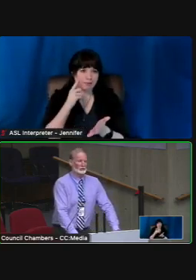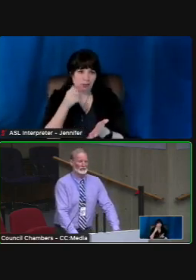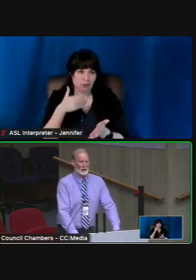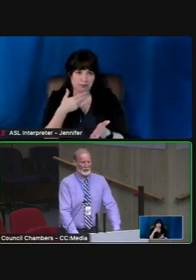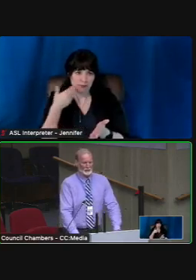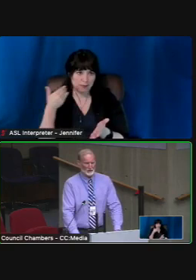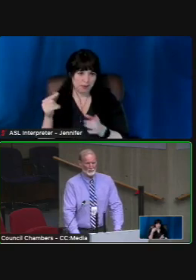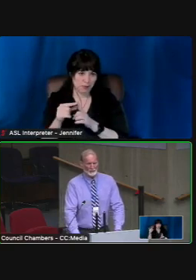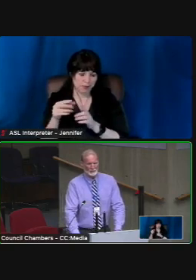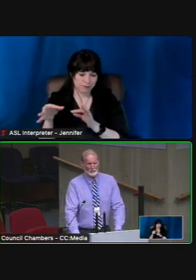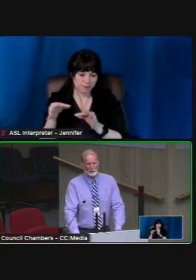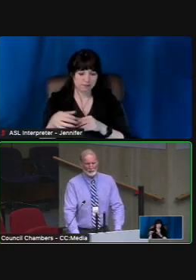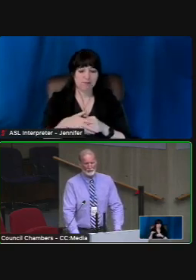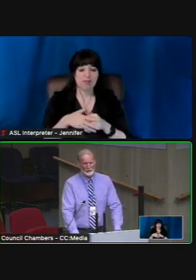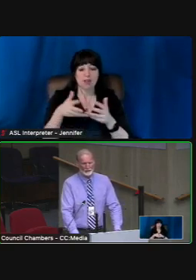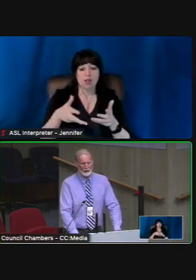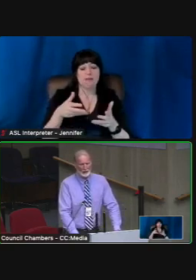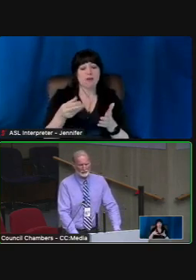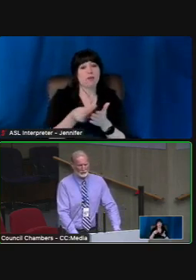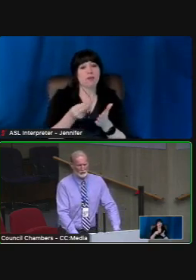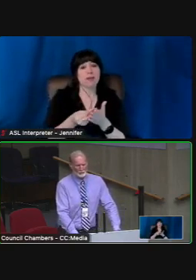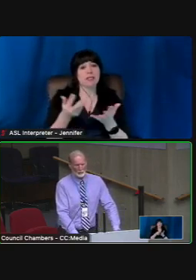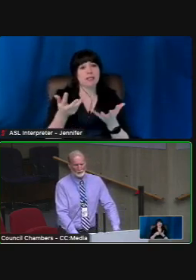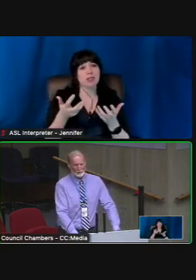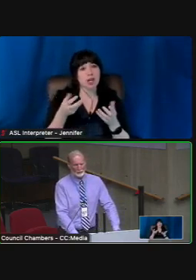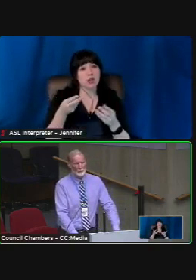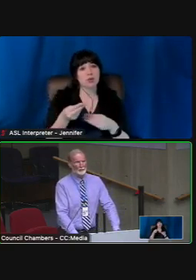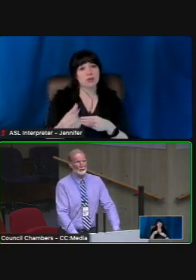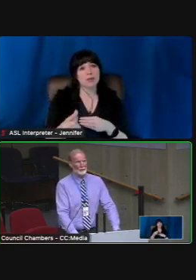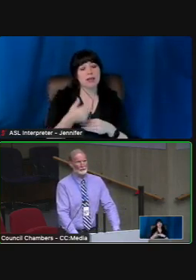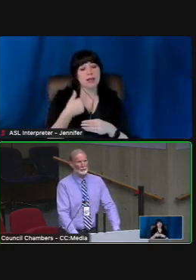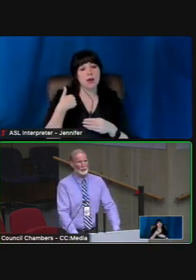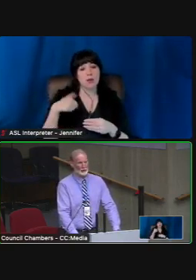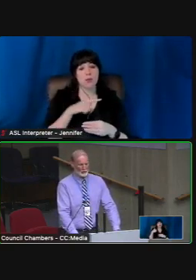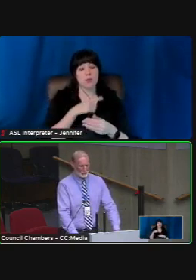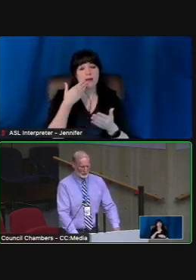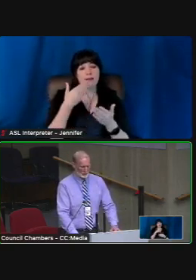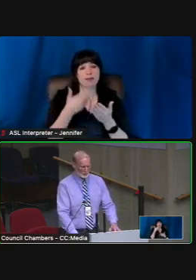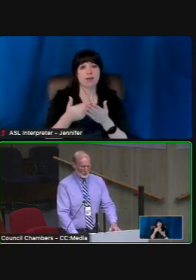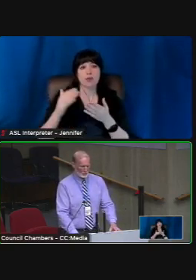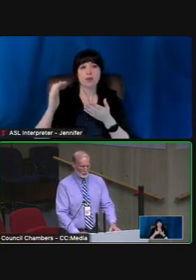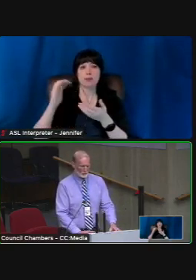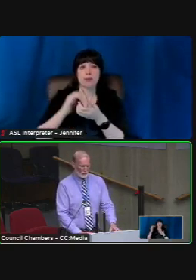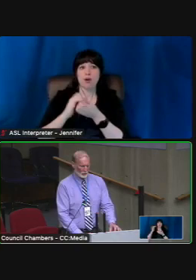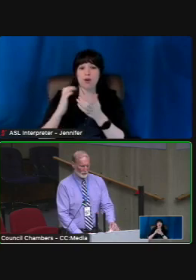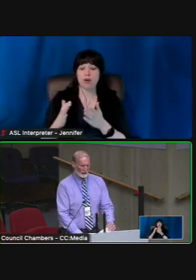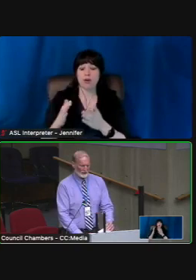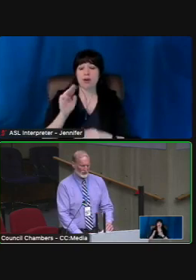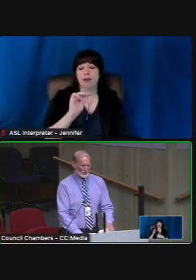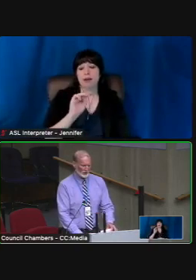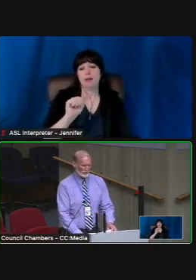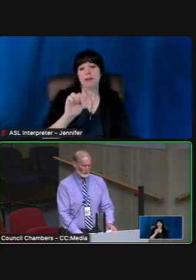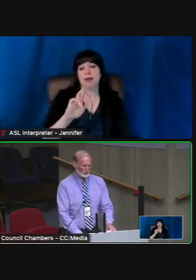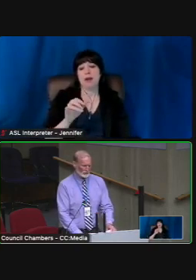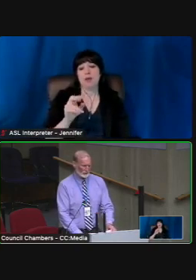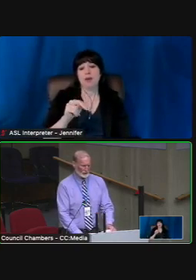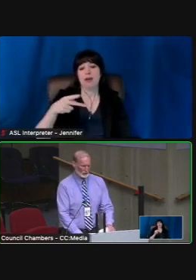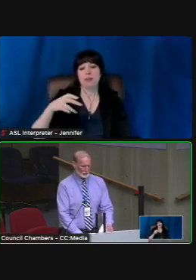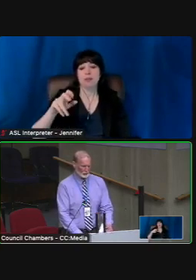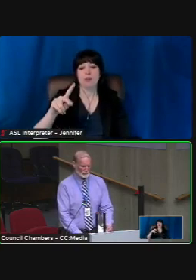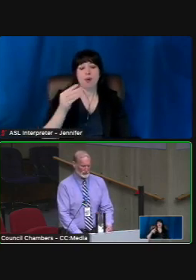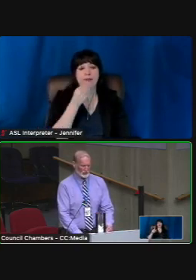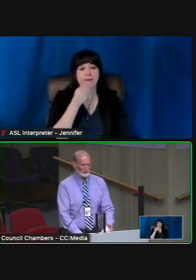there's a desire to spend it. And the city has a good partner in Marion Polk Food Share, who've already successfully spent